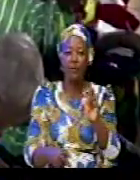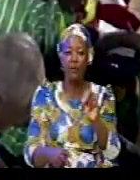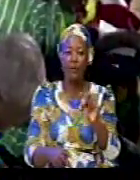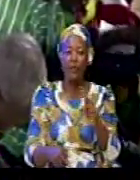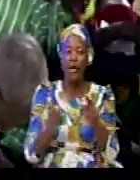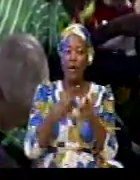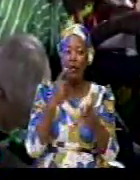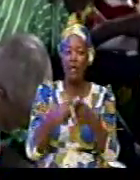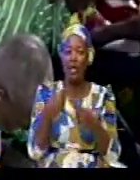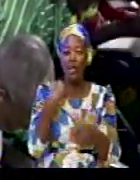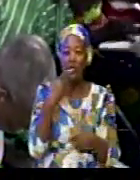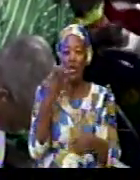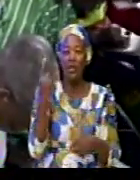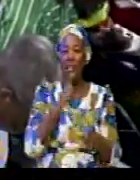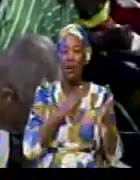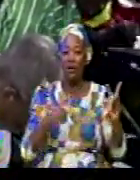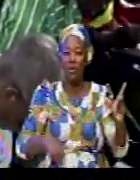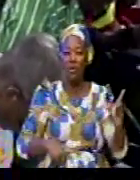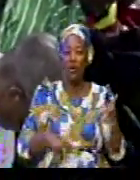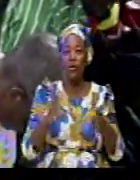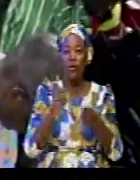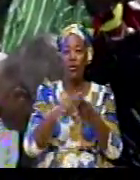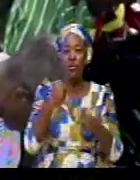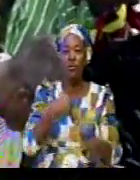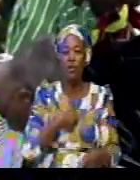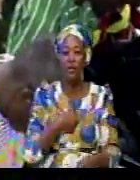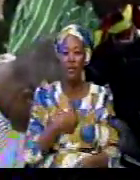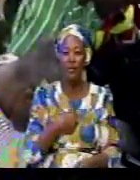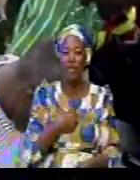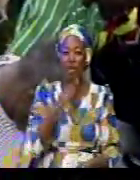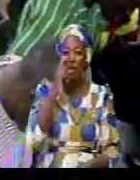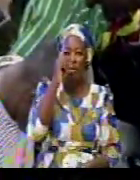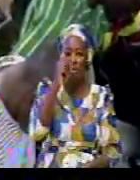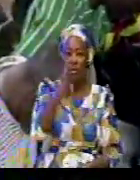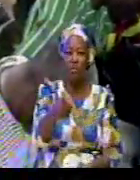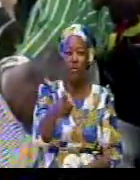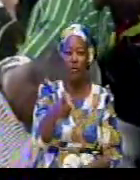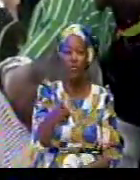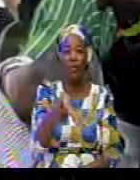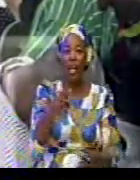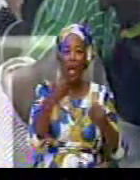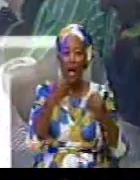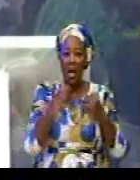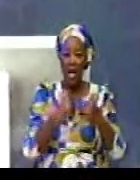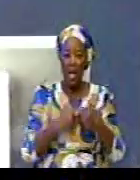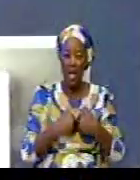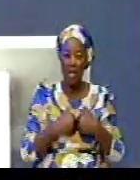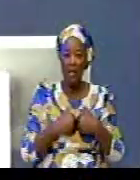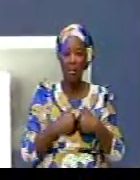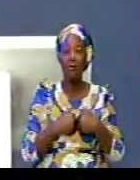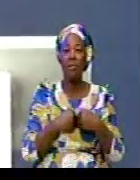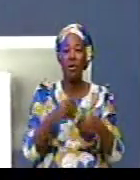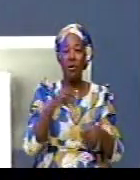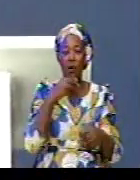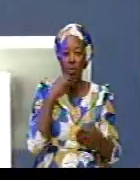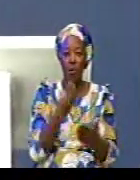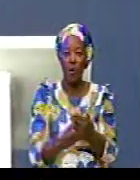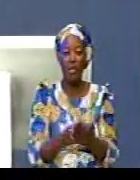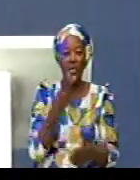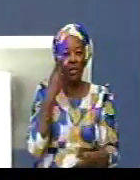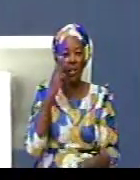12. In verse 12, then said the Lord unto me,